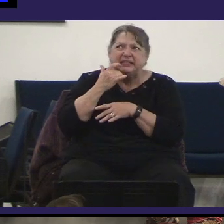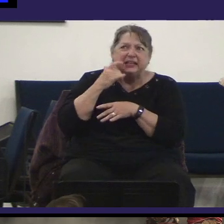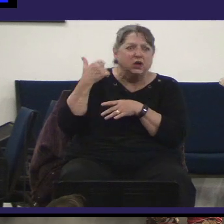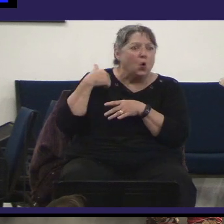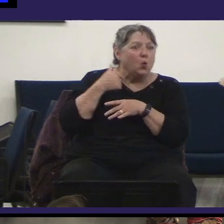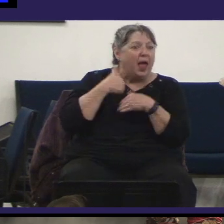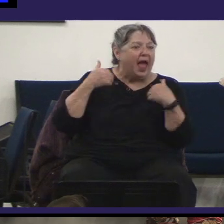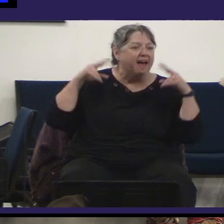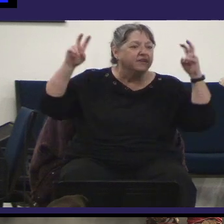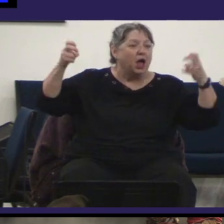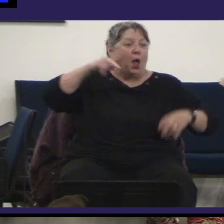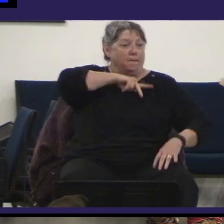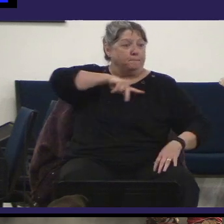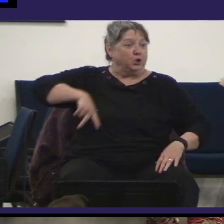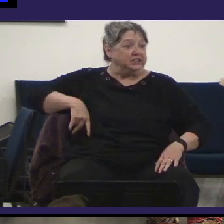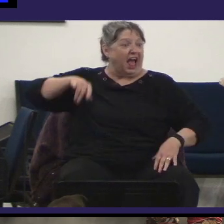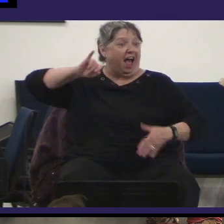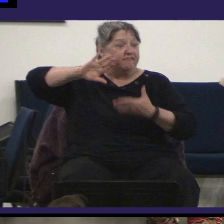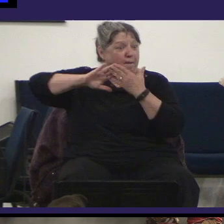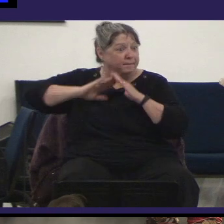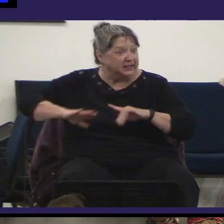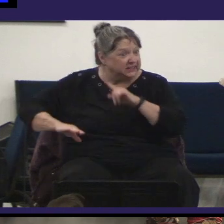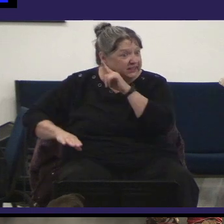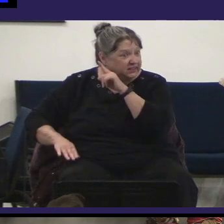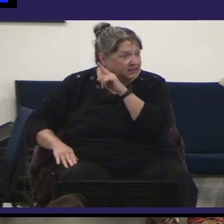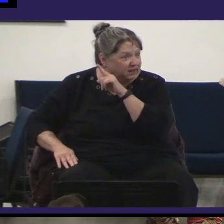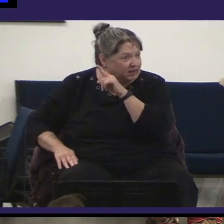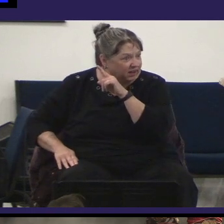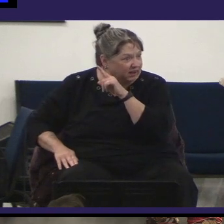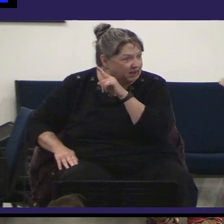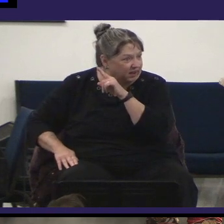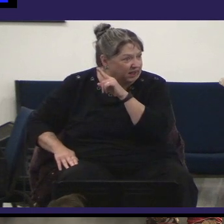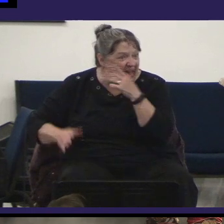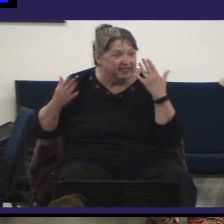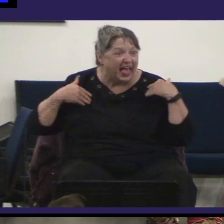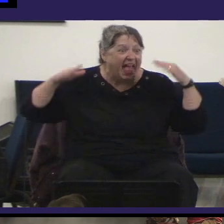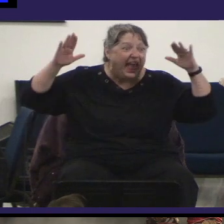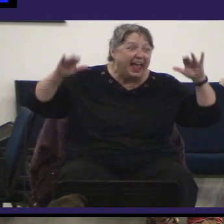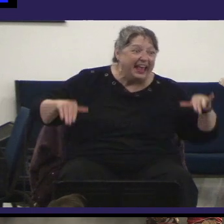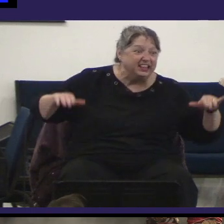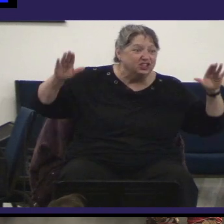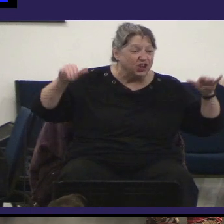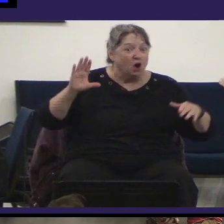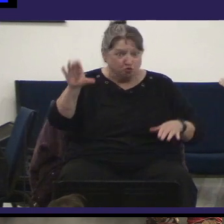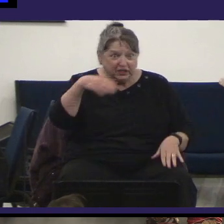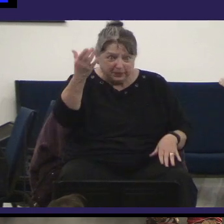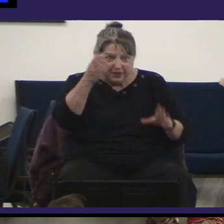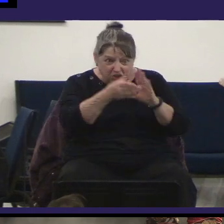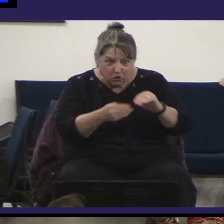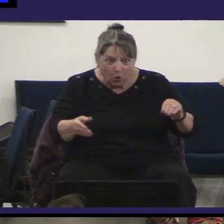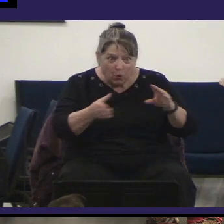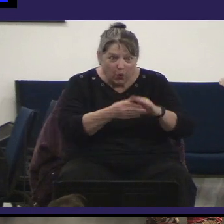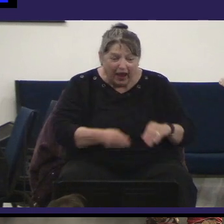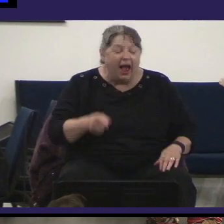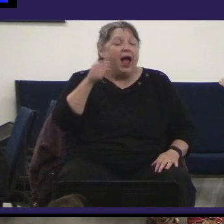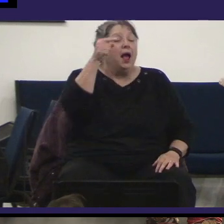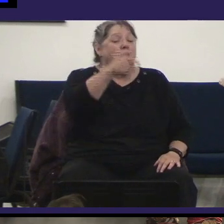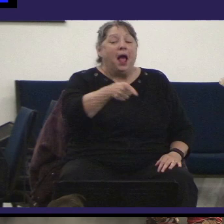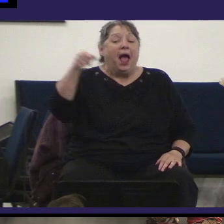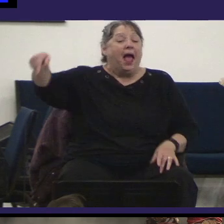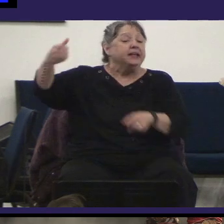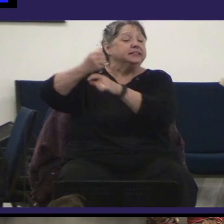celebrate Christmas morning here at the church that the angels began to sing that today, right, a Savior has been born and